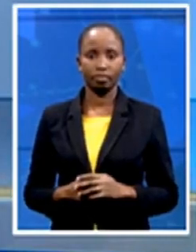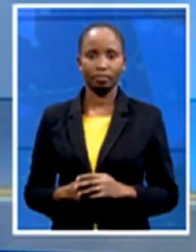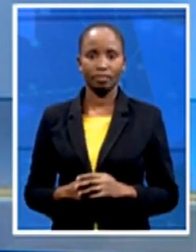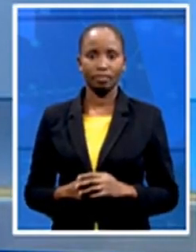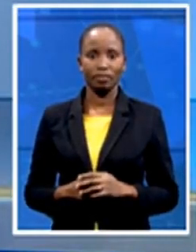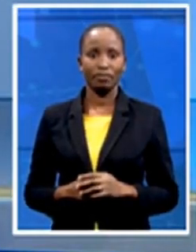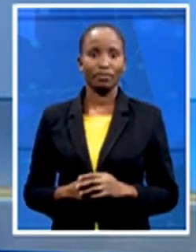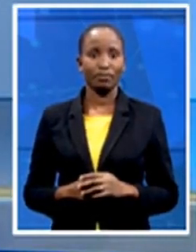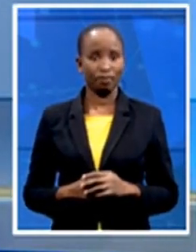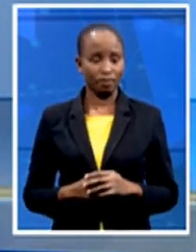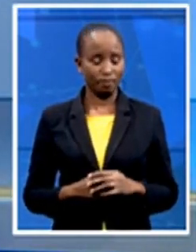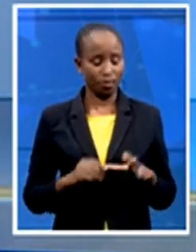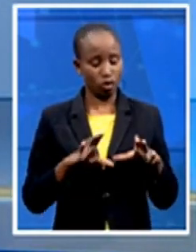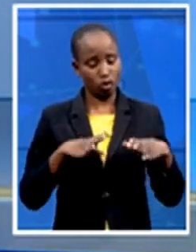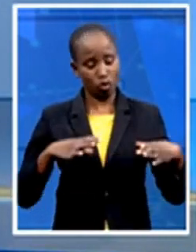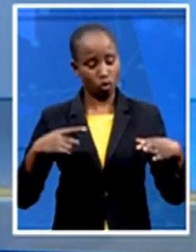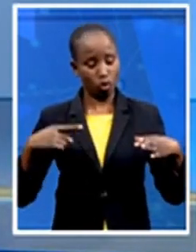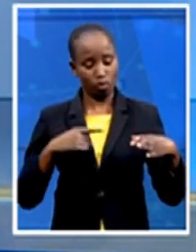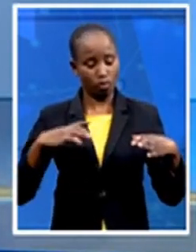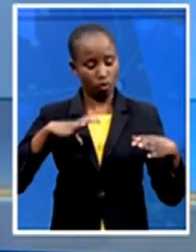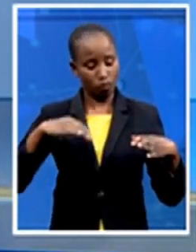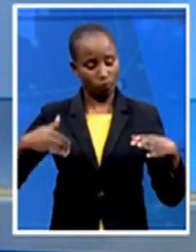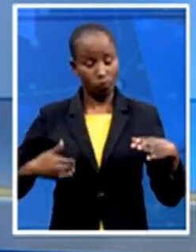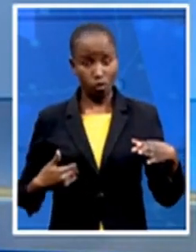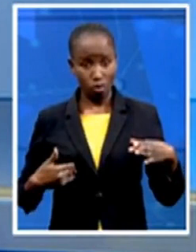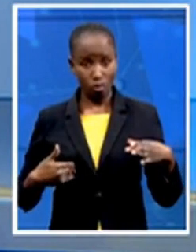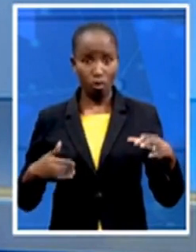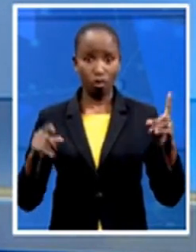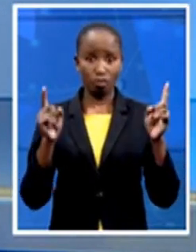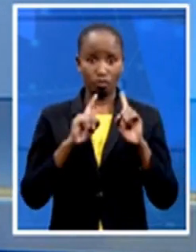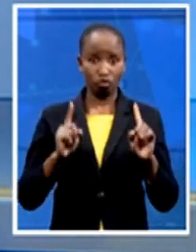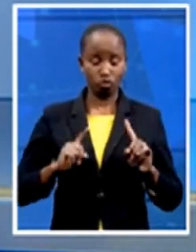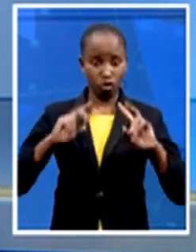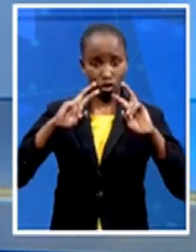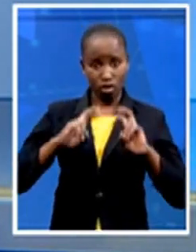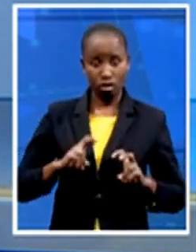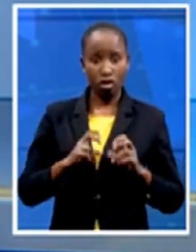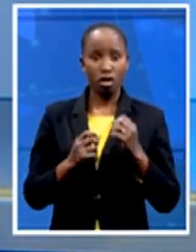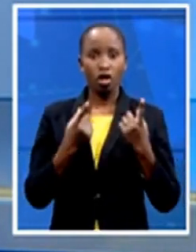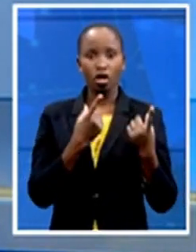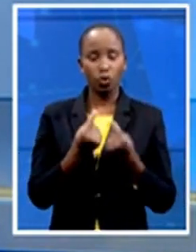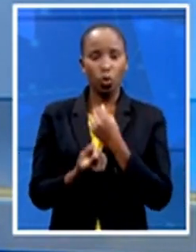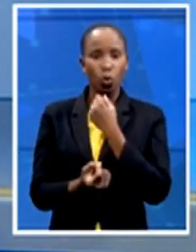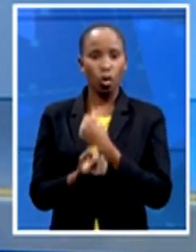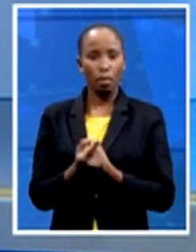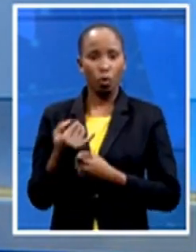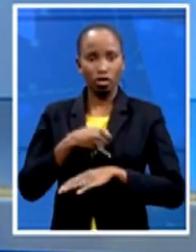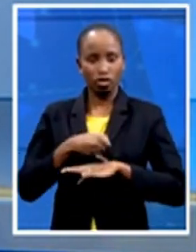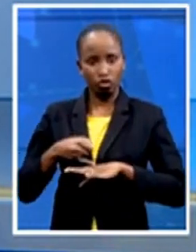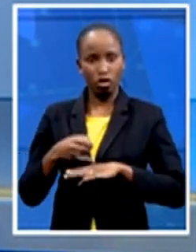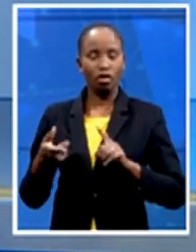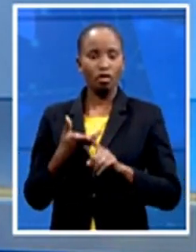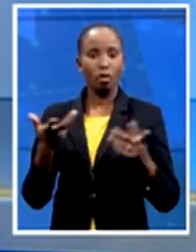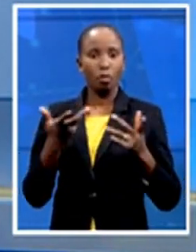Specialist surgeons will be conducting surgeries at the Mankweng Hospital in Limpopo to celebrate Women's Day. This is part of the